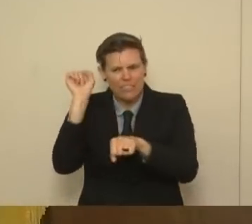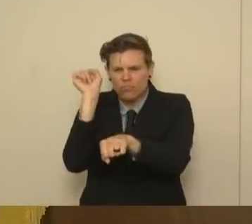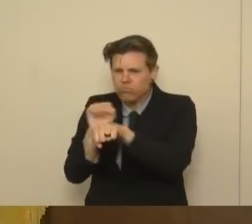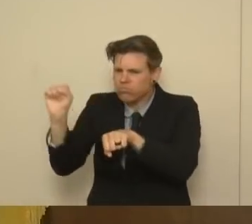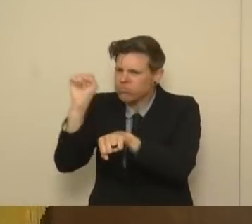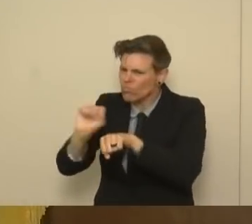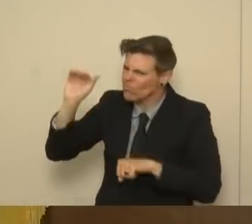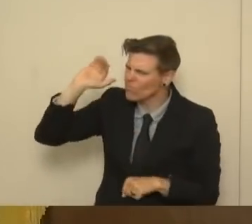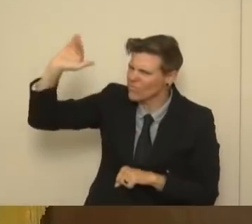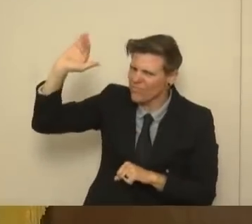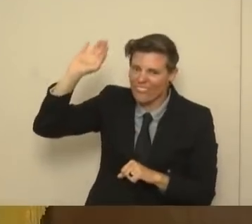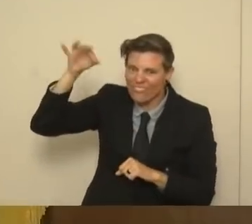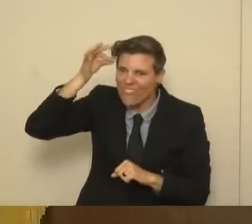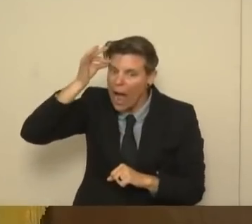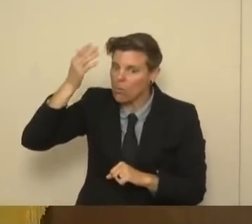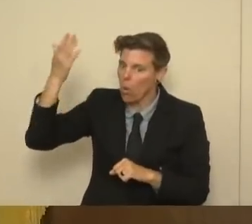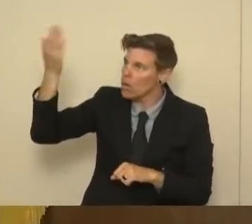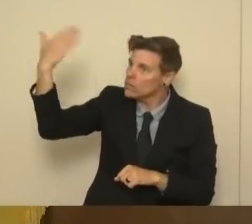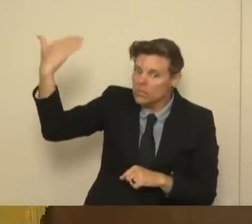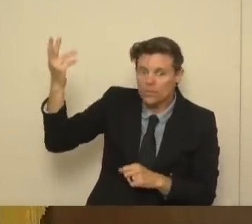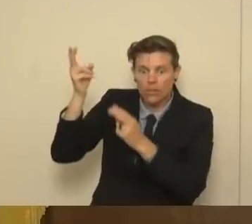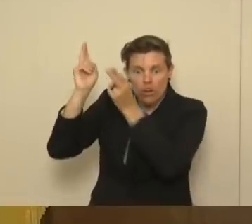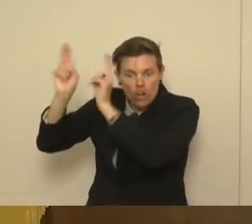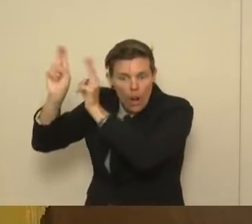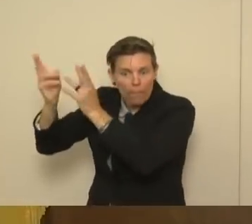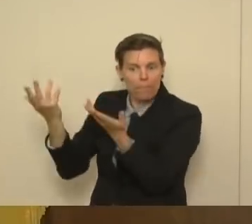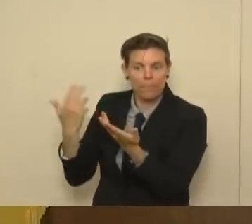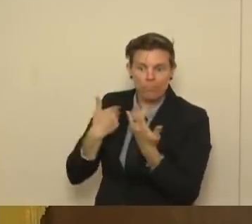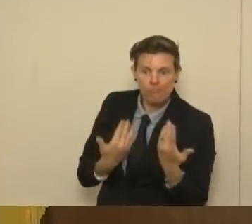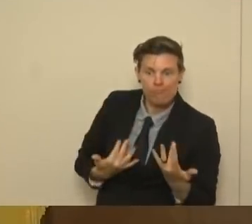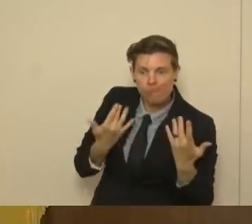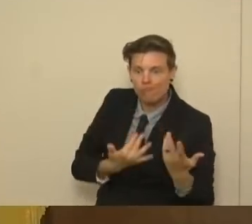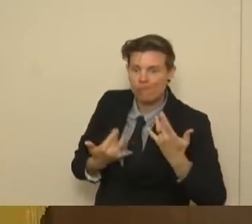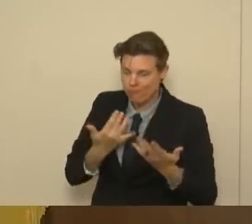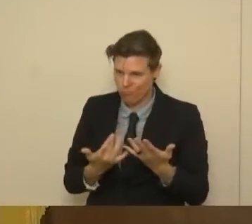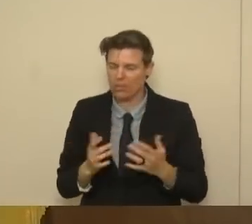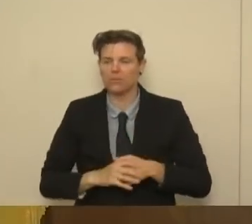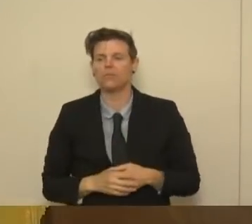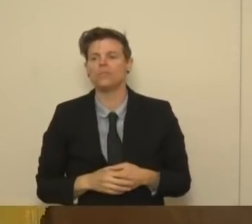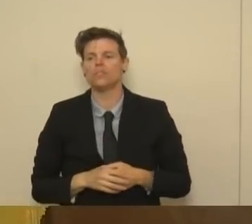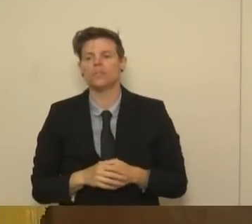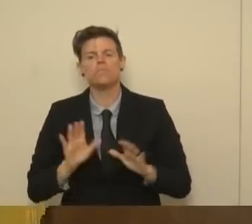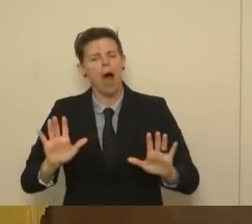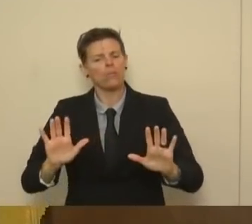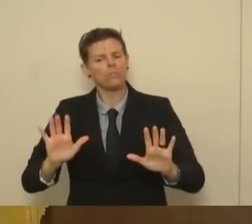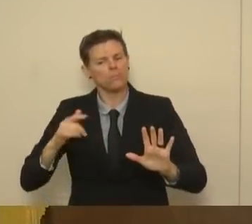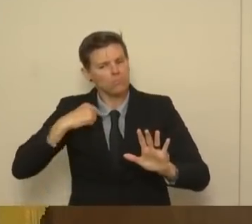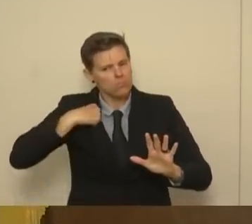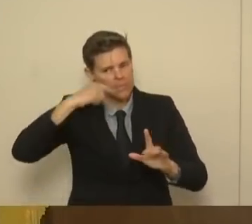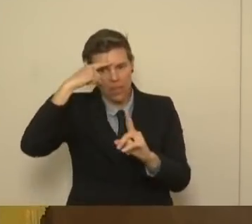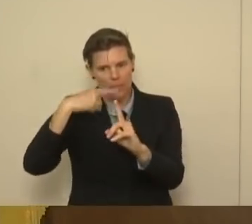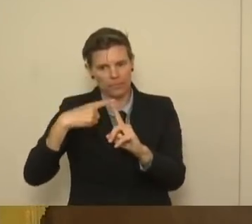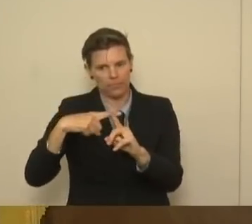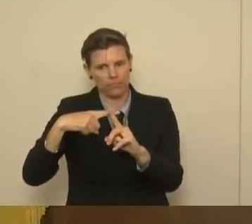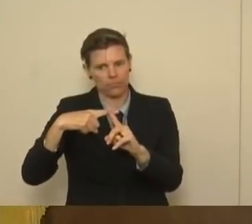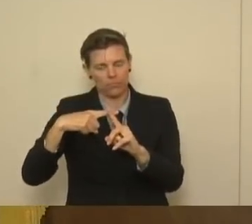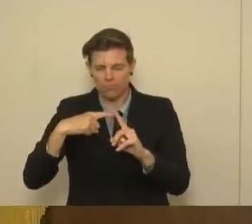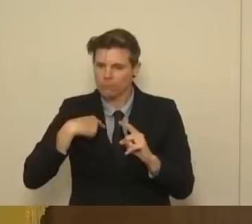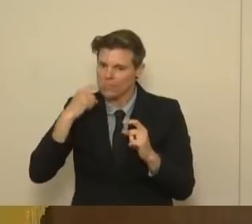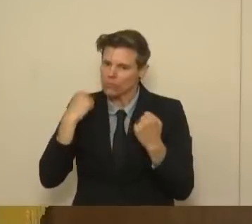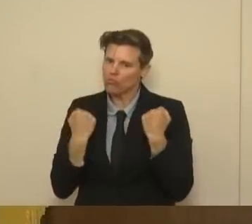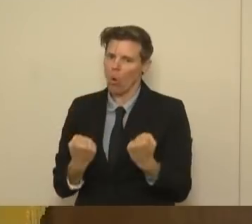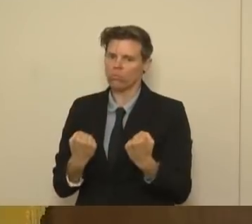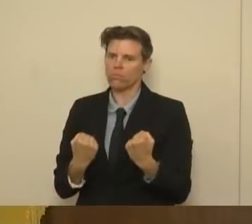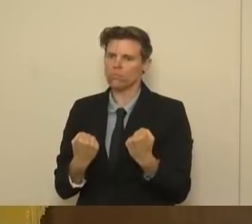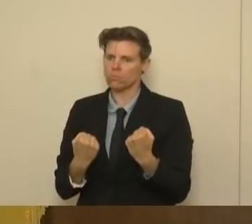where it ought to be. My confidence level remains high. Instead of very high, that we get it all